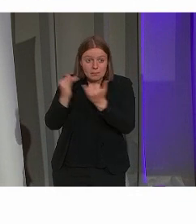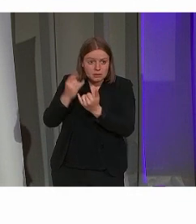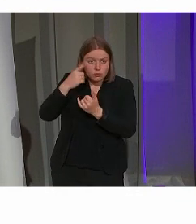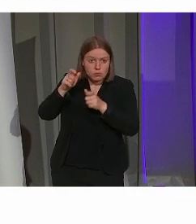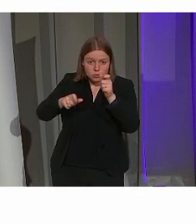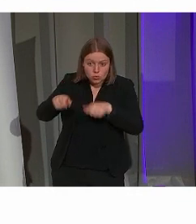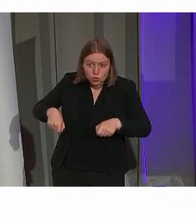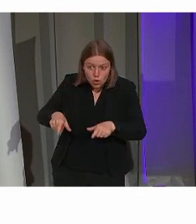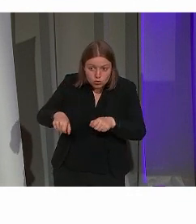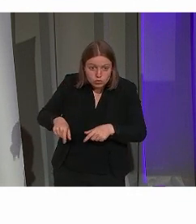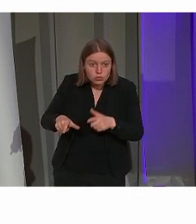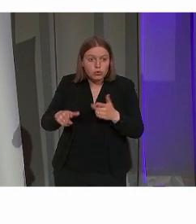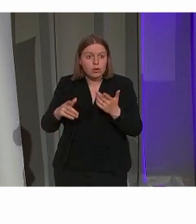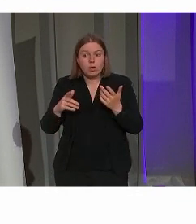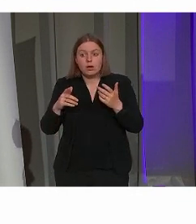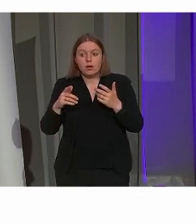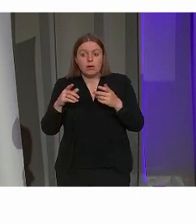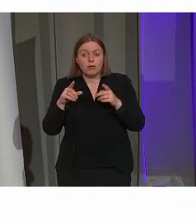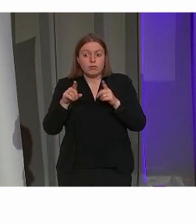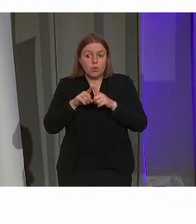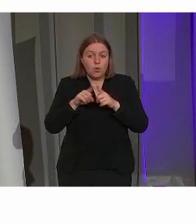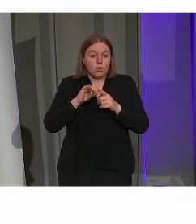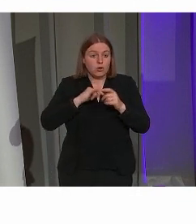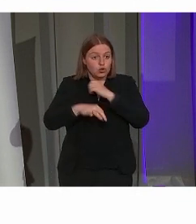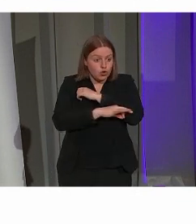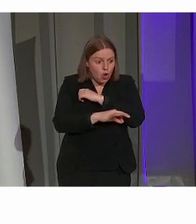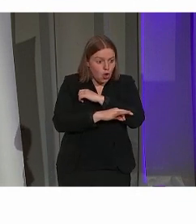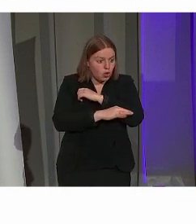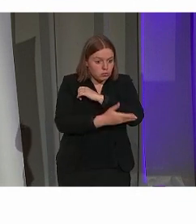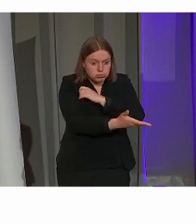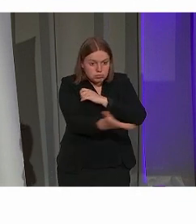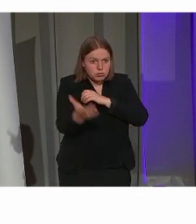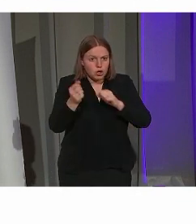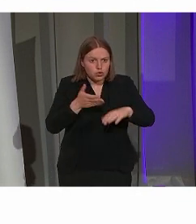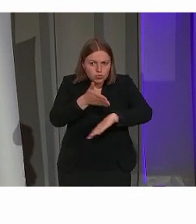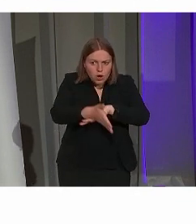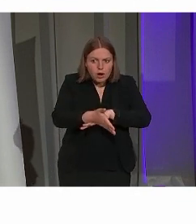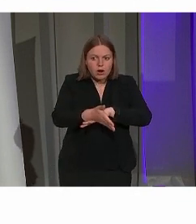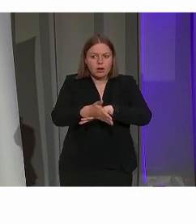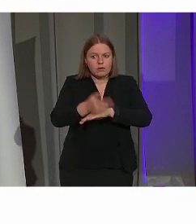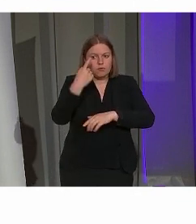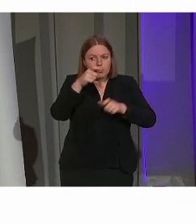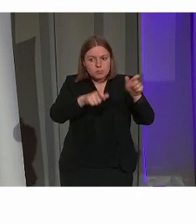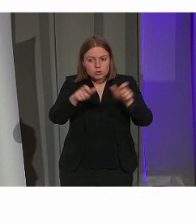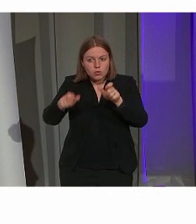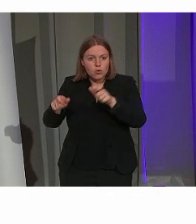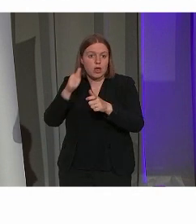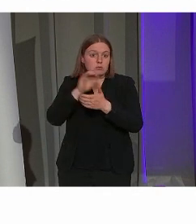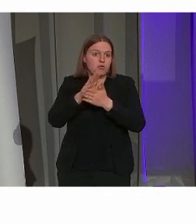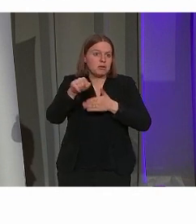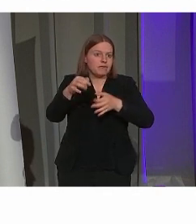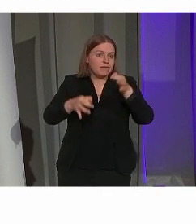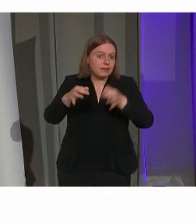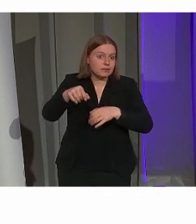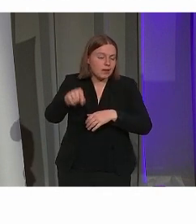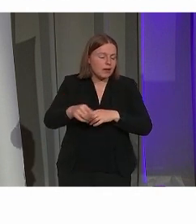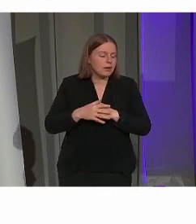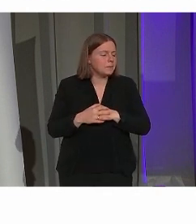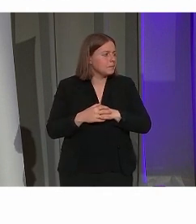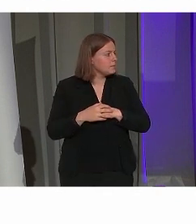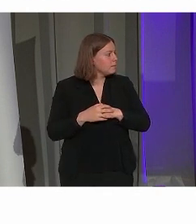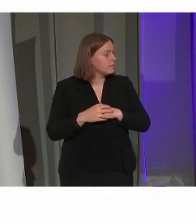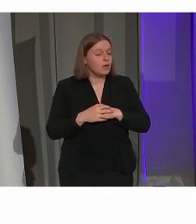garden parties, which required, so the gardens were an important element of the work. When most of the phases